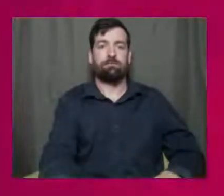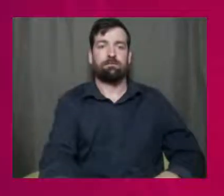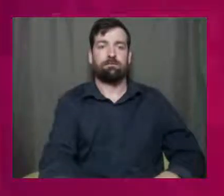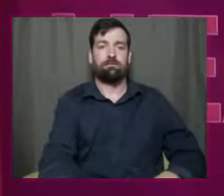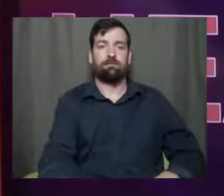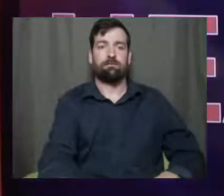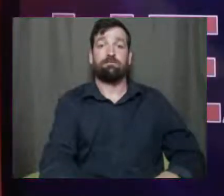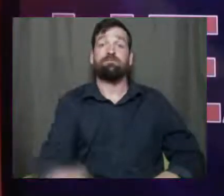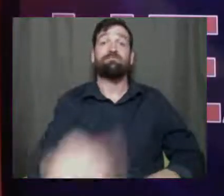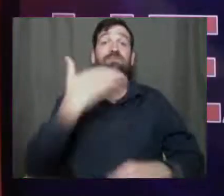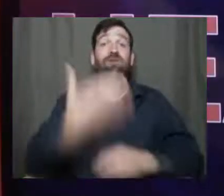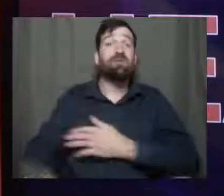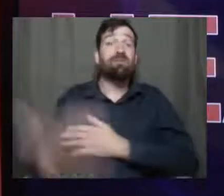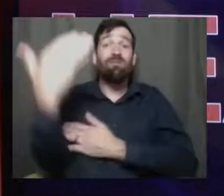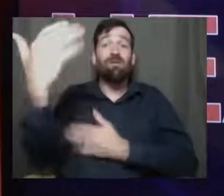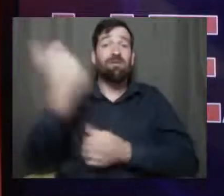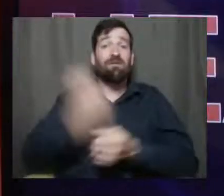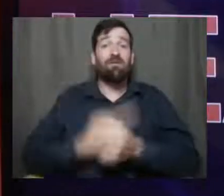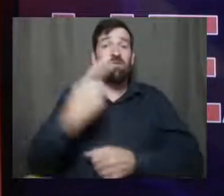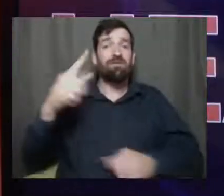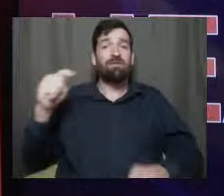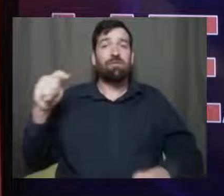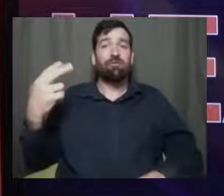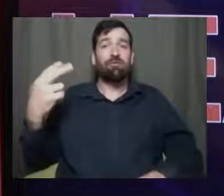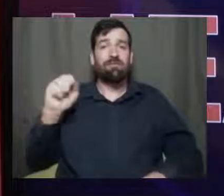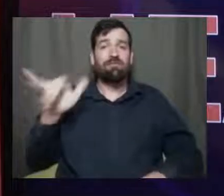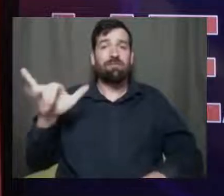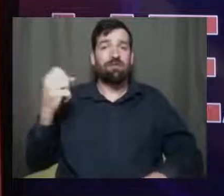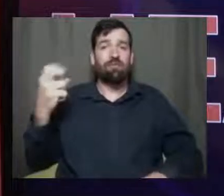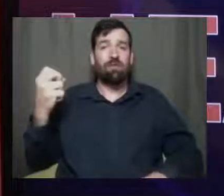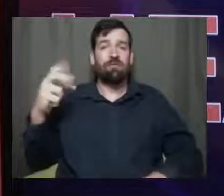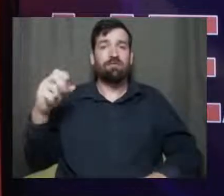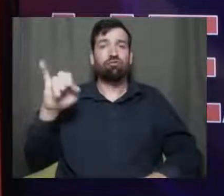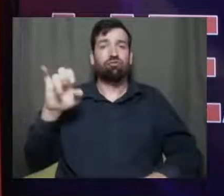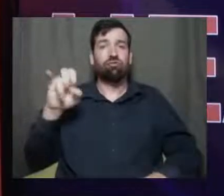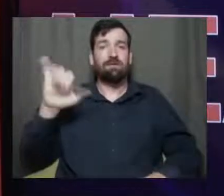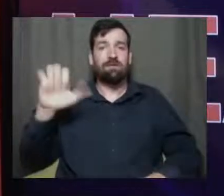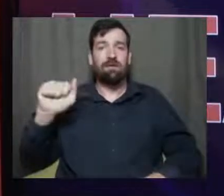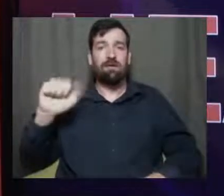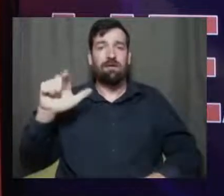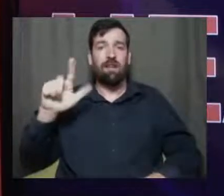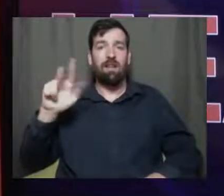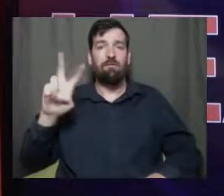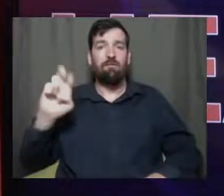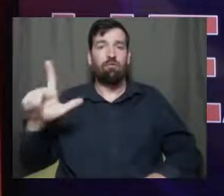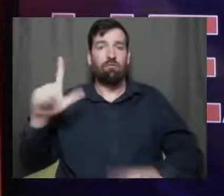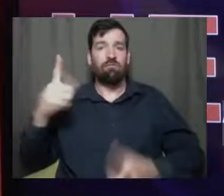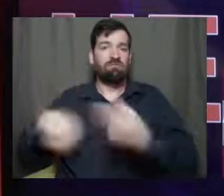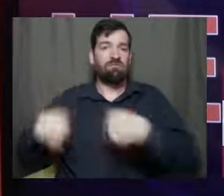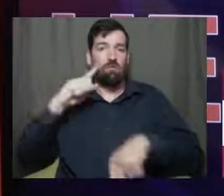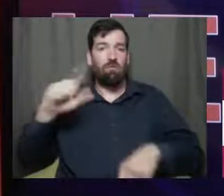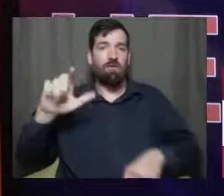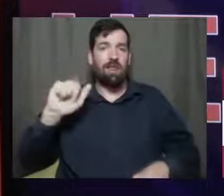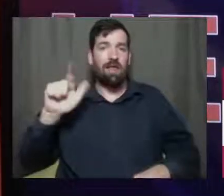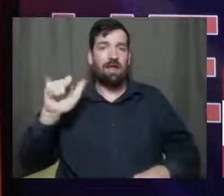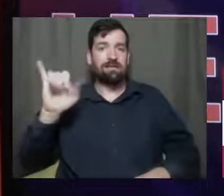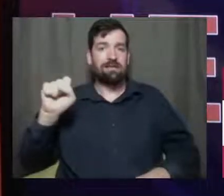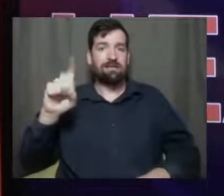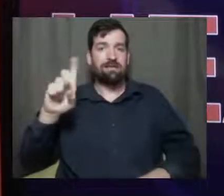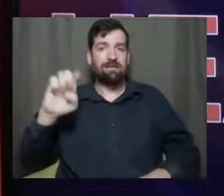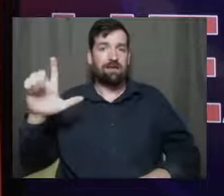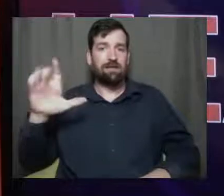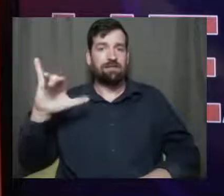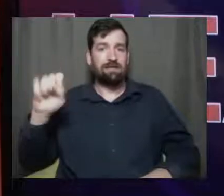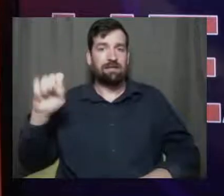Good morning, everyone. It is Thursday, May 12th. I'm Jessica Lovell, and for Alexis Del Cid. Welcome to All Things Heart. Here is what we are